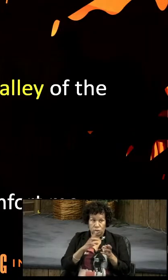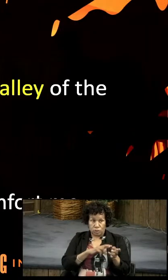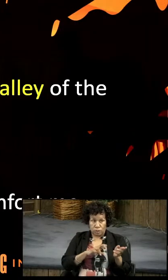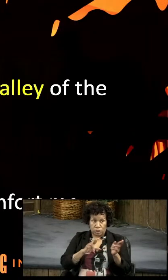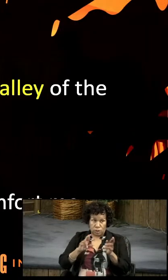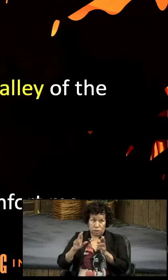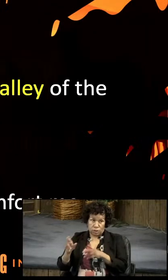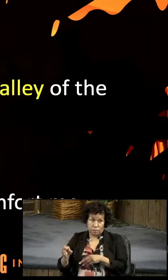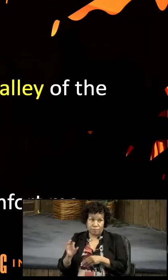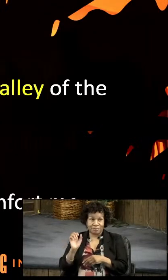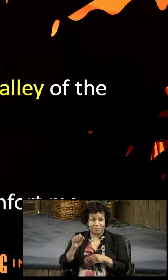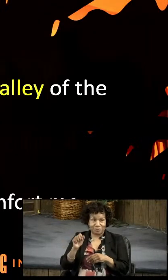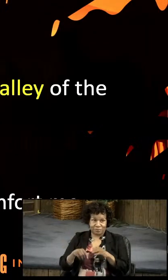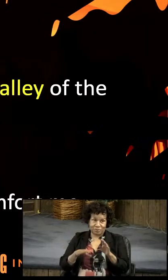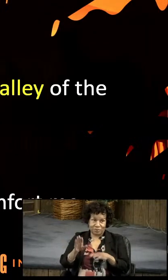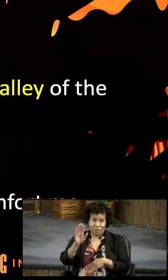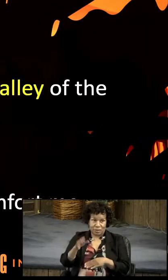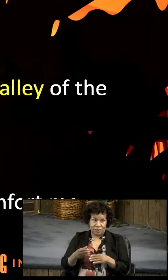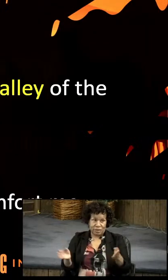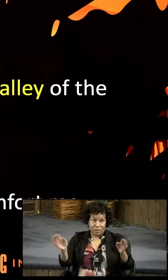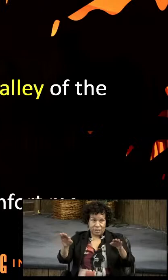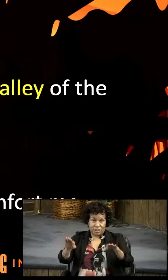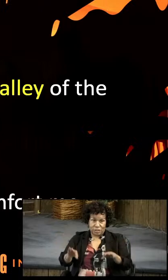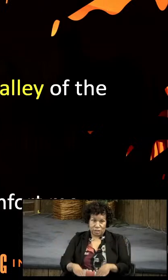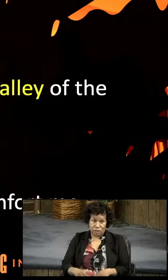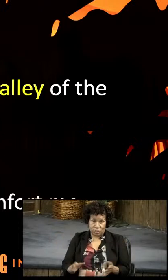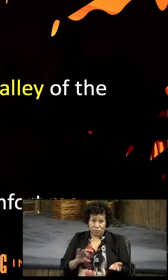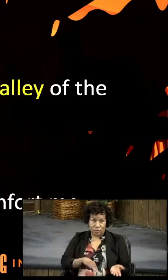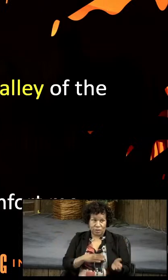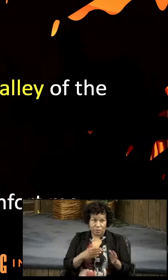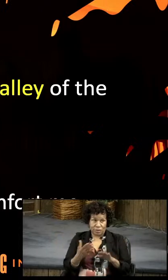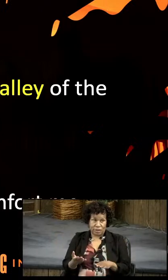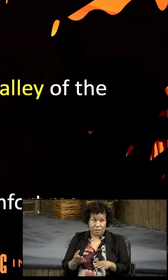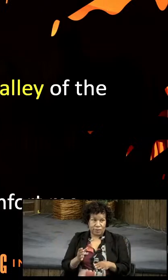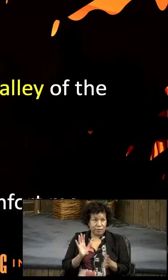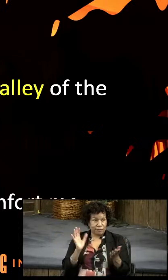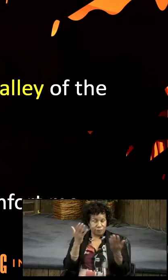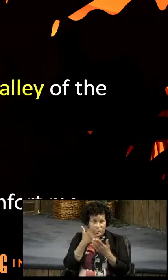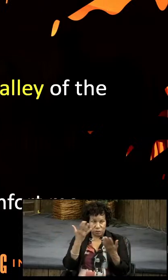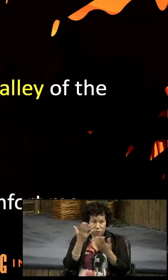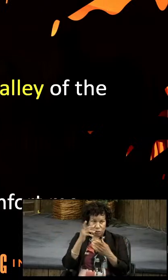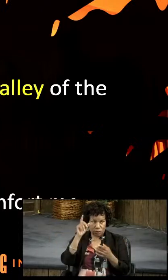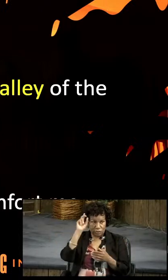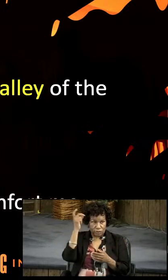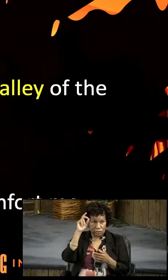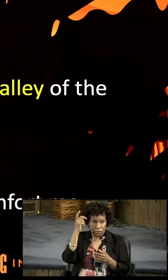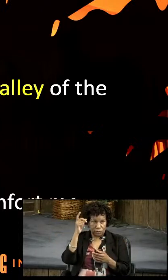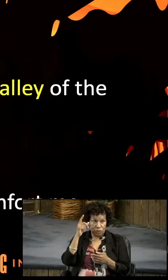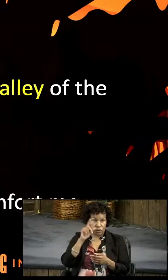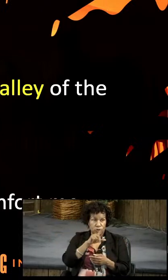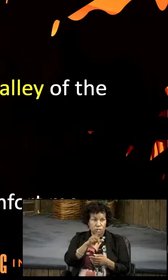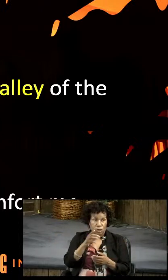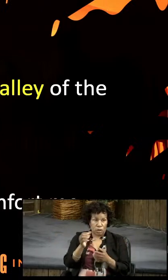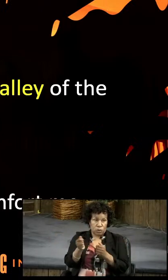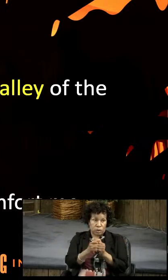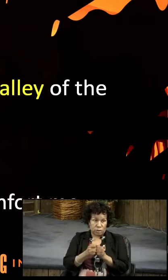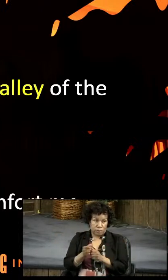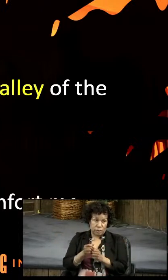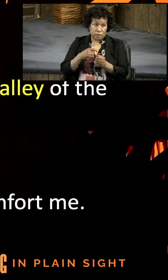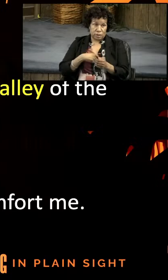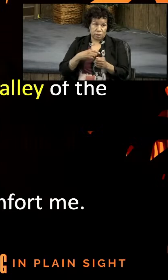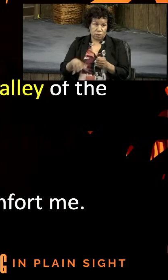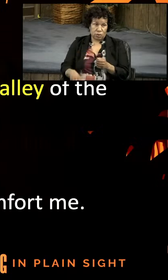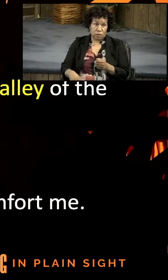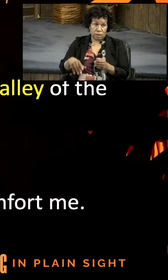what David says. Yea, though I walk through the valley of the shadow of death, I will fear no evil. For you are with